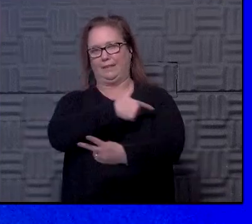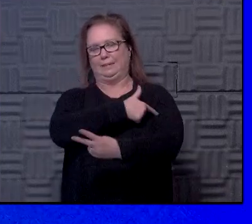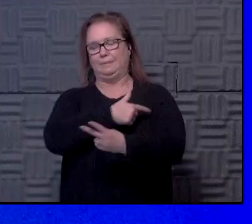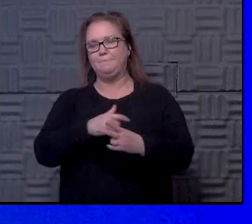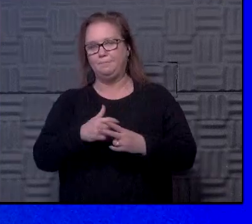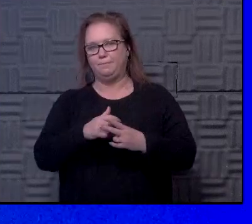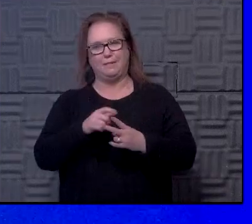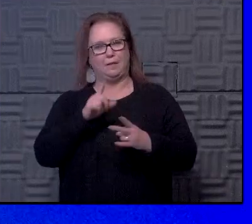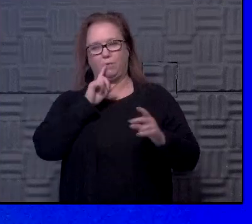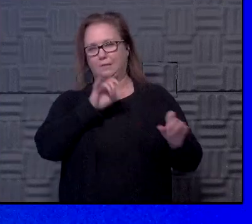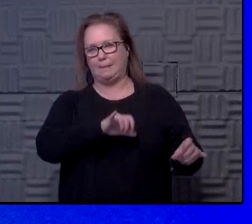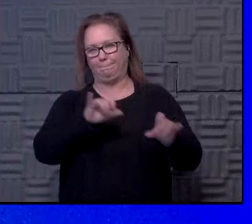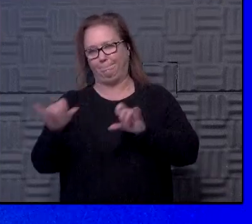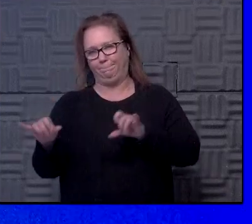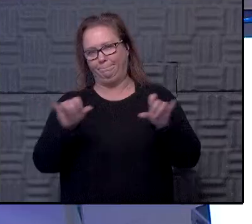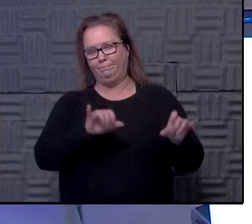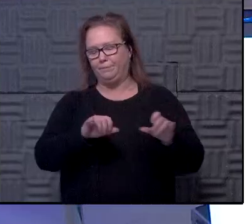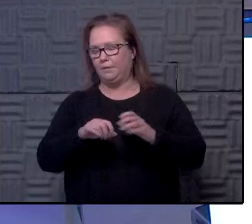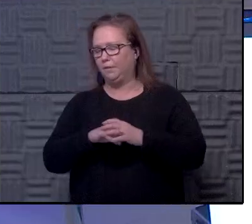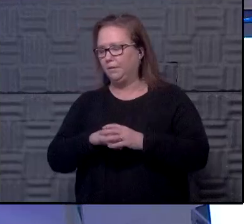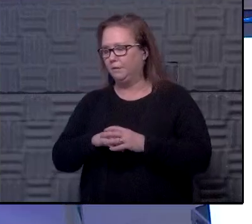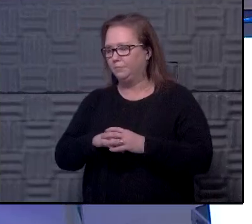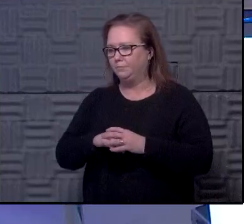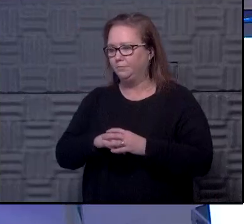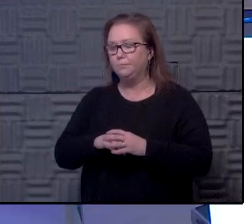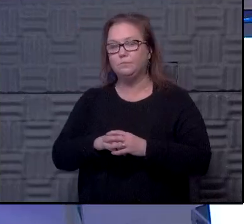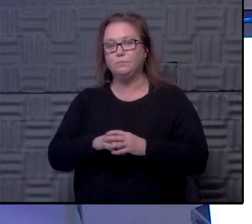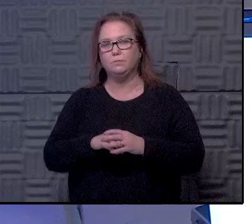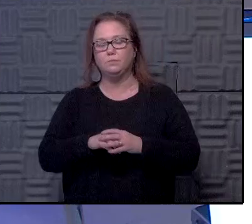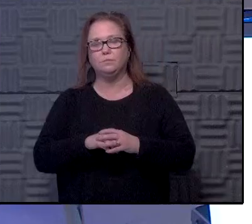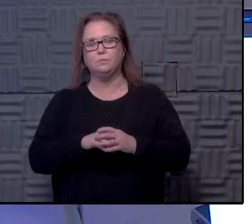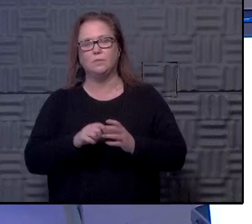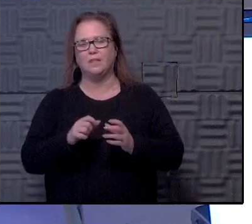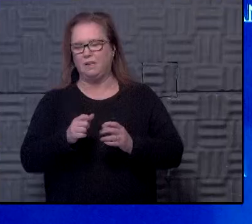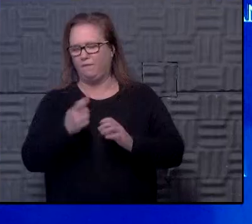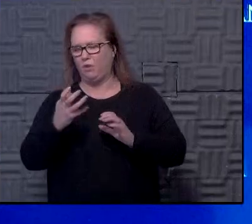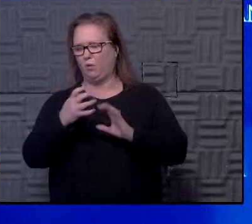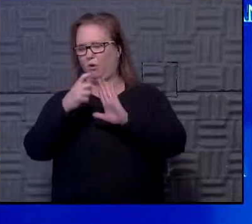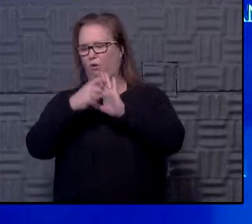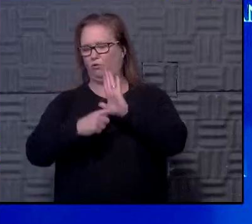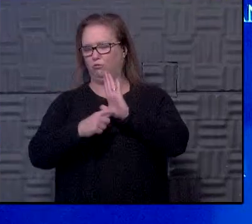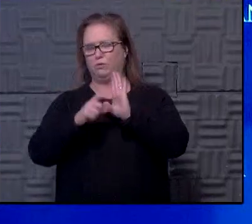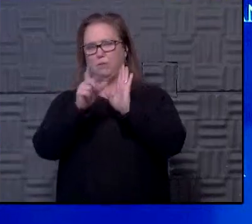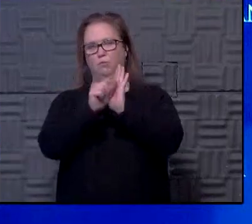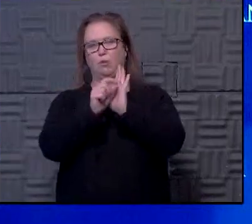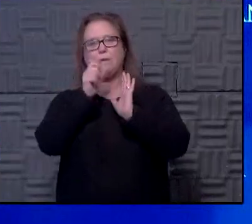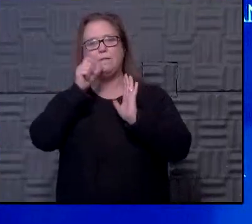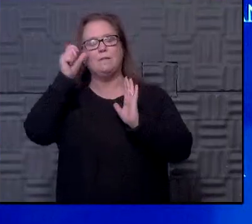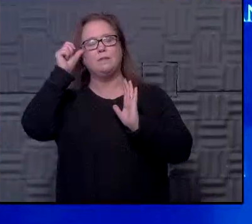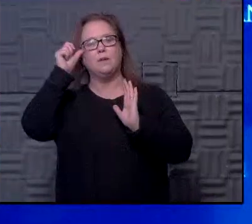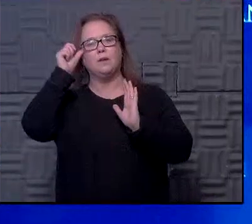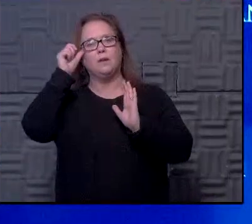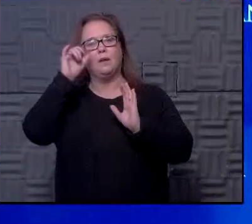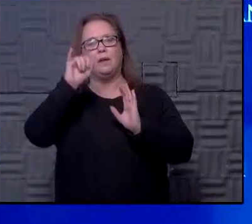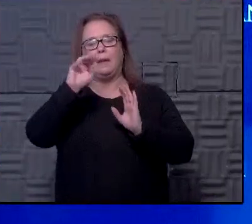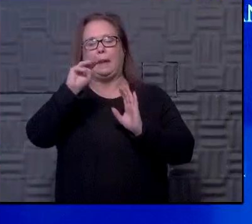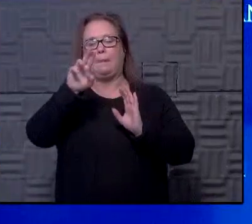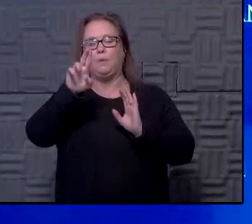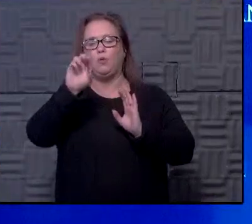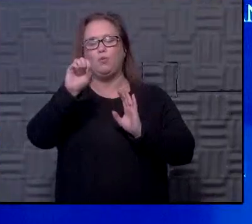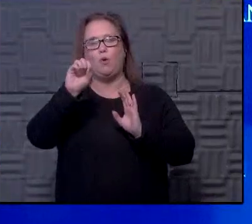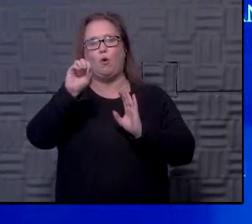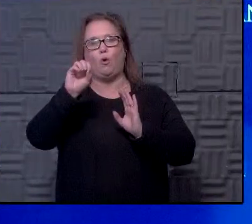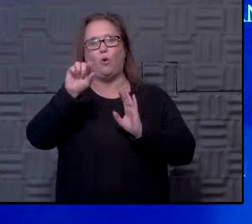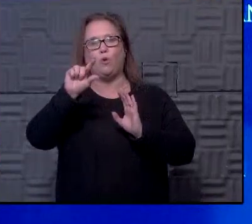very similar side effect profiles. Yeah, and just to say, there was also a couple articles that came out yesterday in the New England Journal looking at immunogenicity, that is